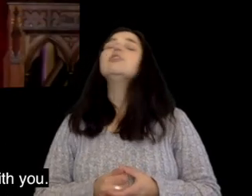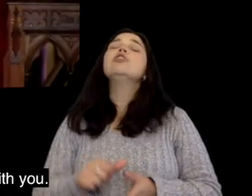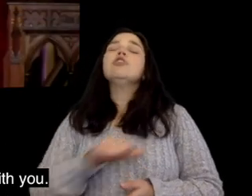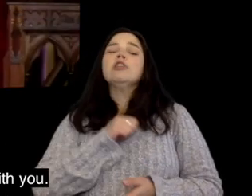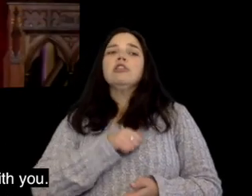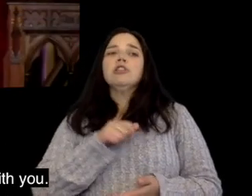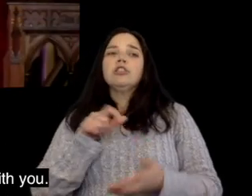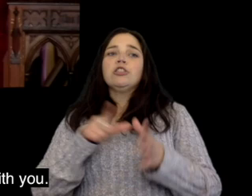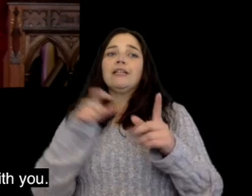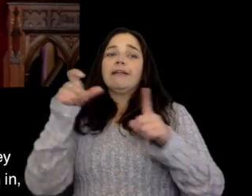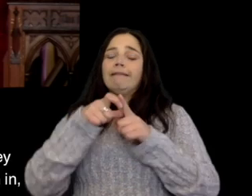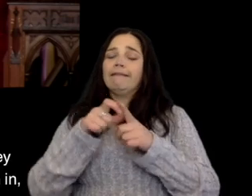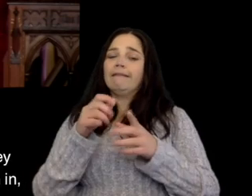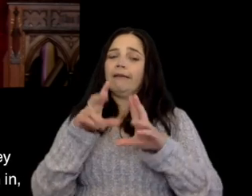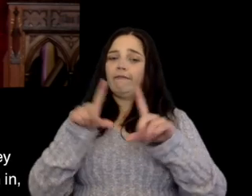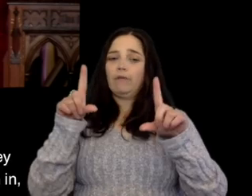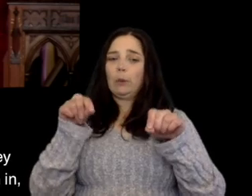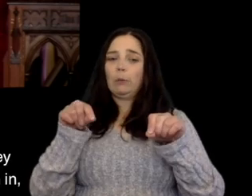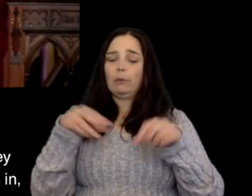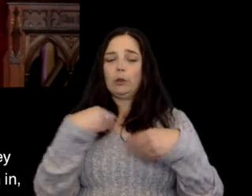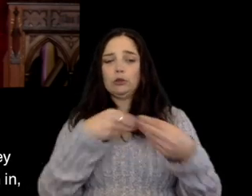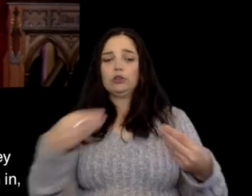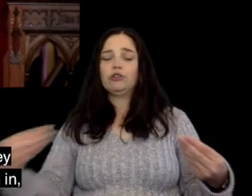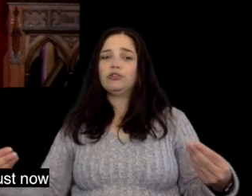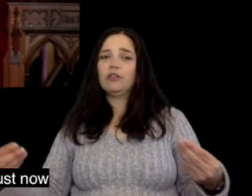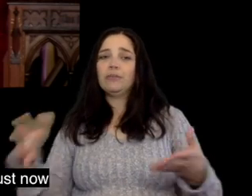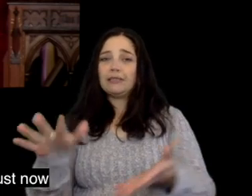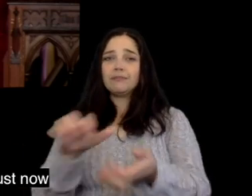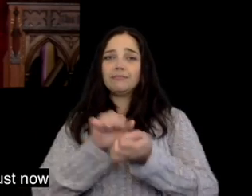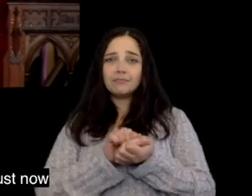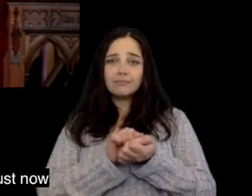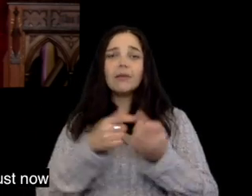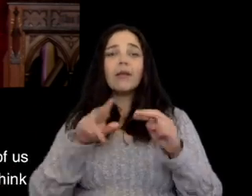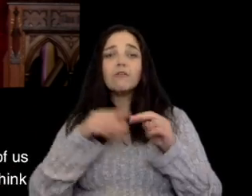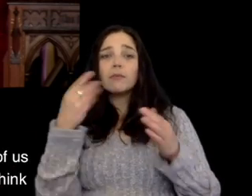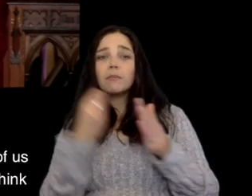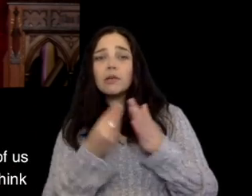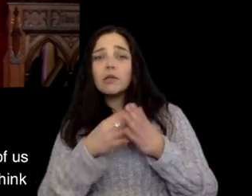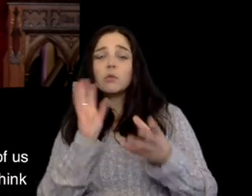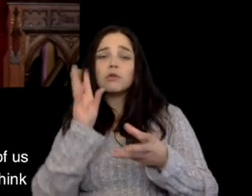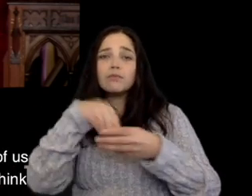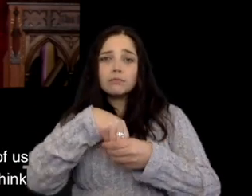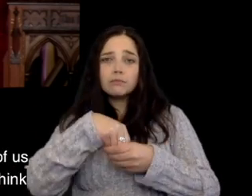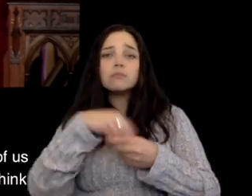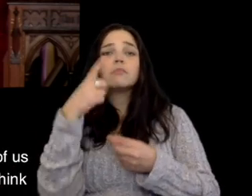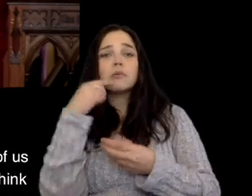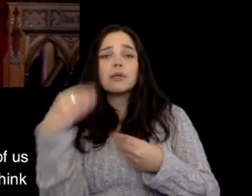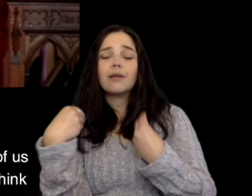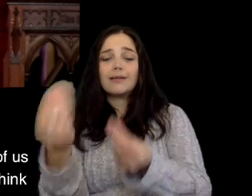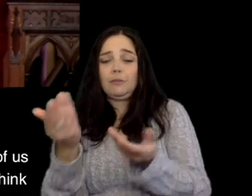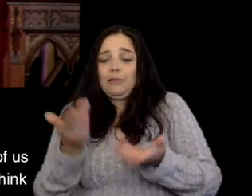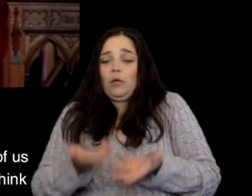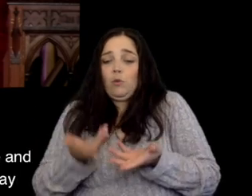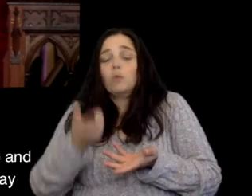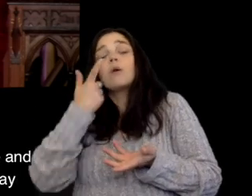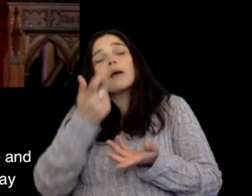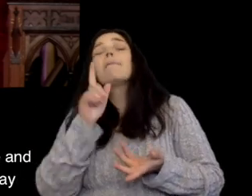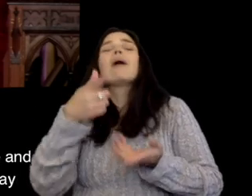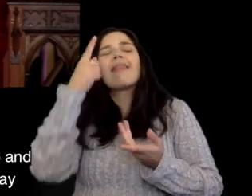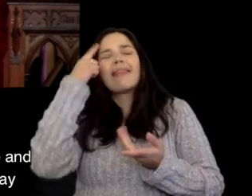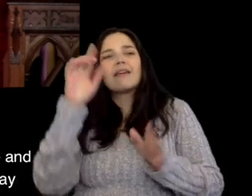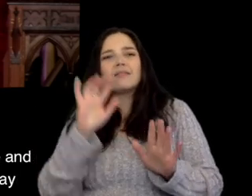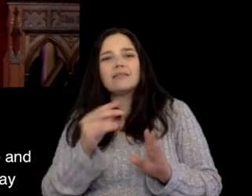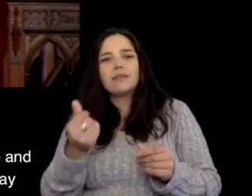are Christian Aid envelopes on the chairs. Please do take them away with you. If you've got money and want to fill them in, you can hand them in just now, but